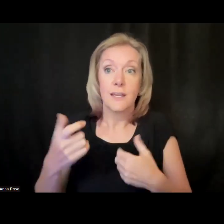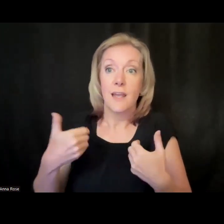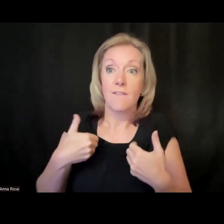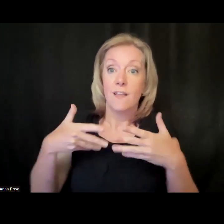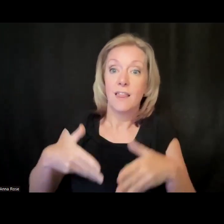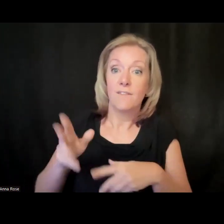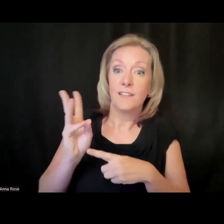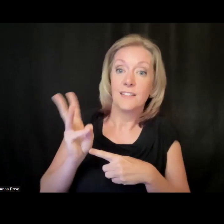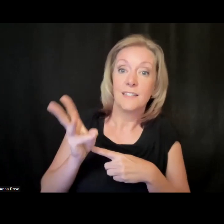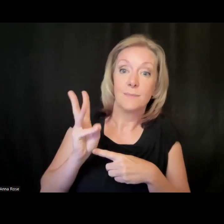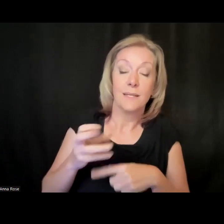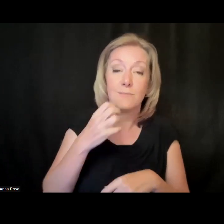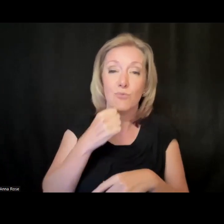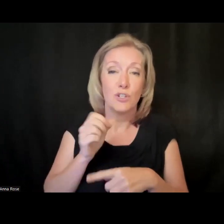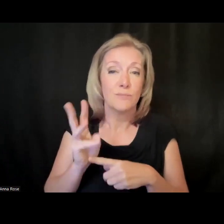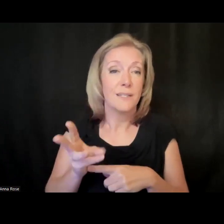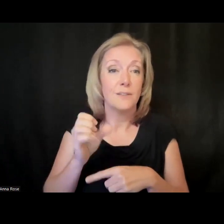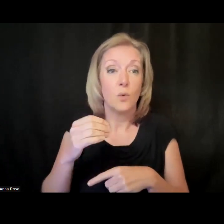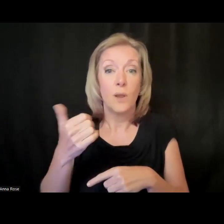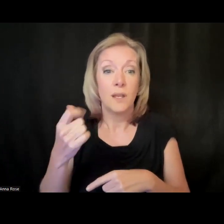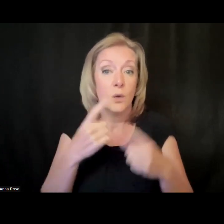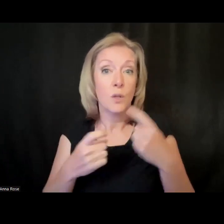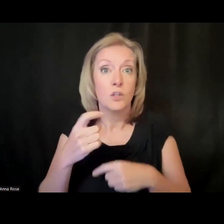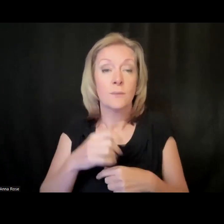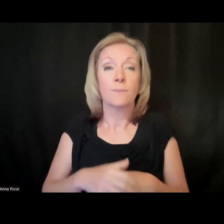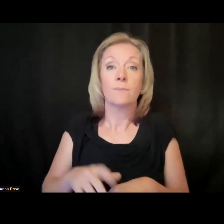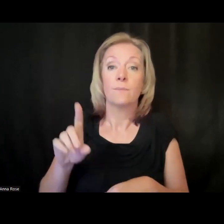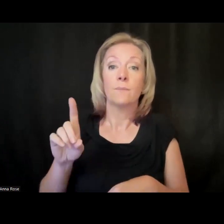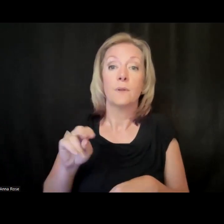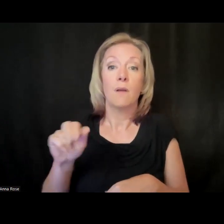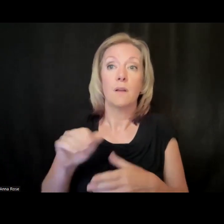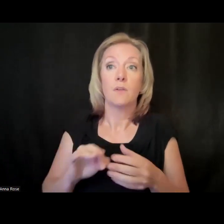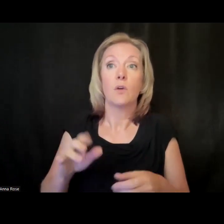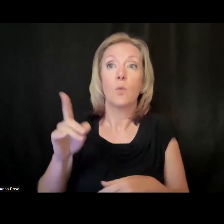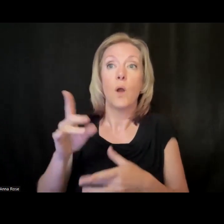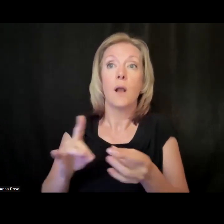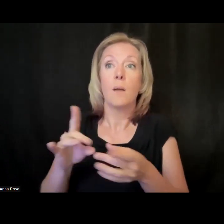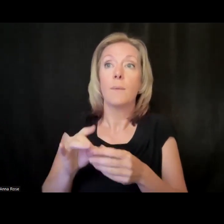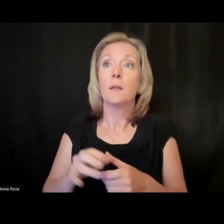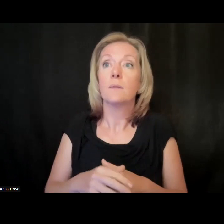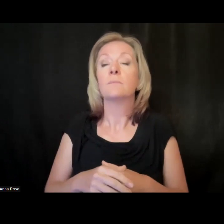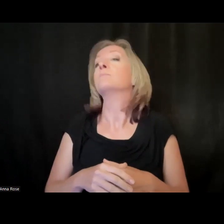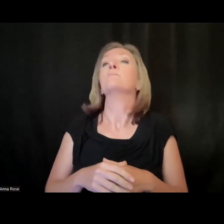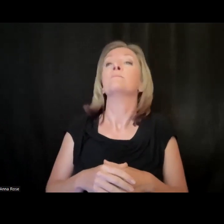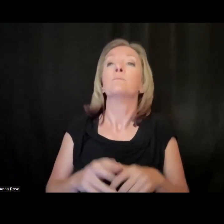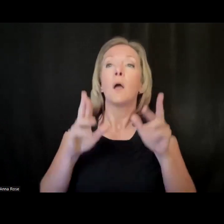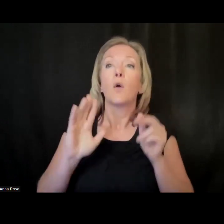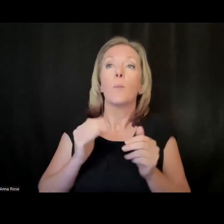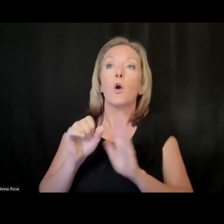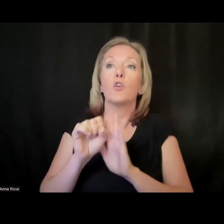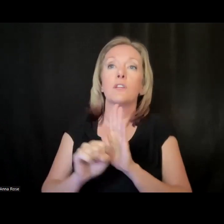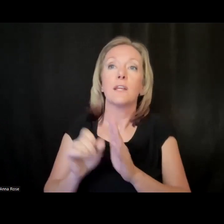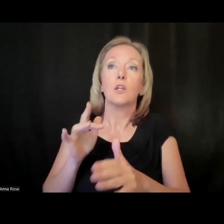have 6 precious minutes. Penny, there's a comment. Yeah. I hope our state